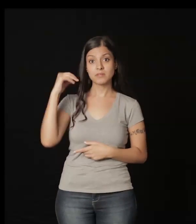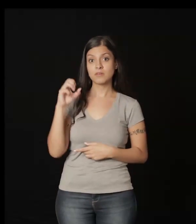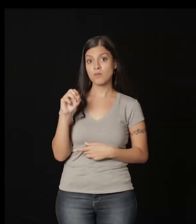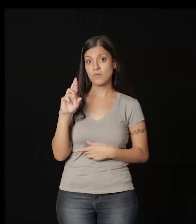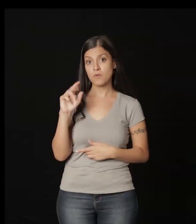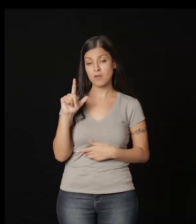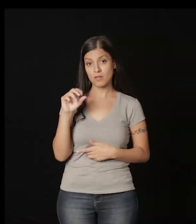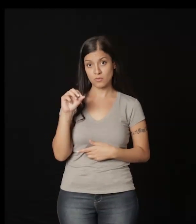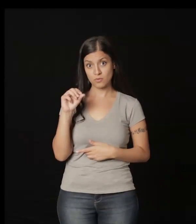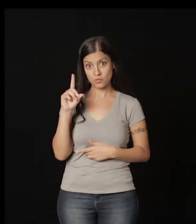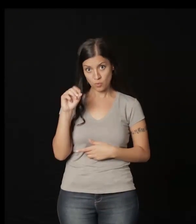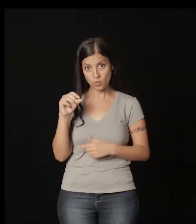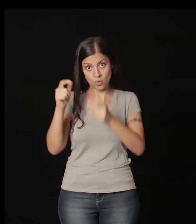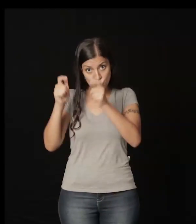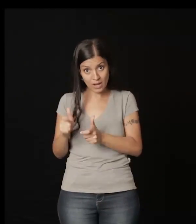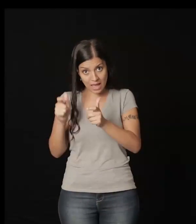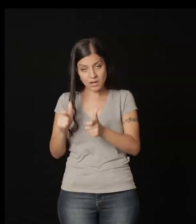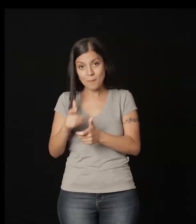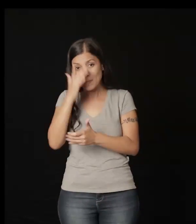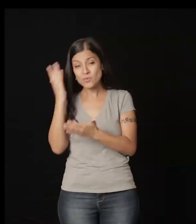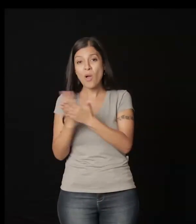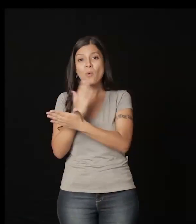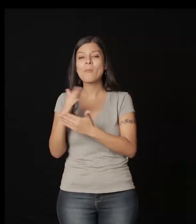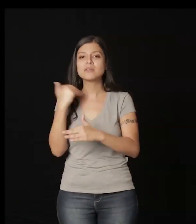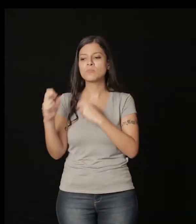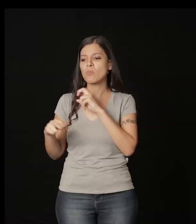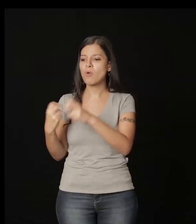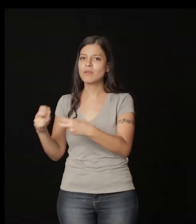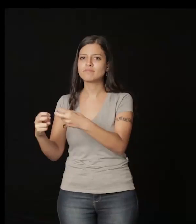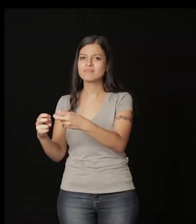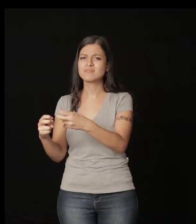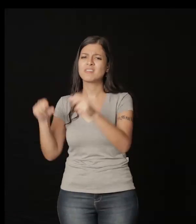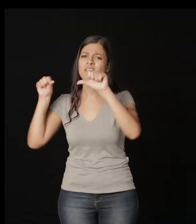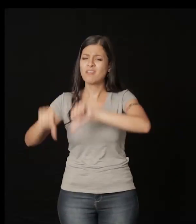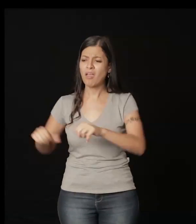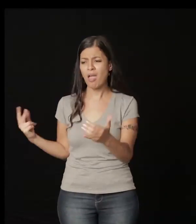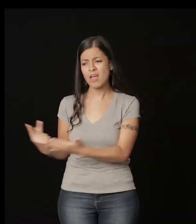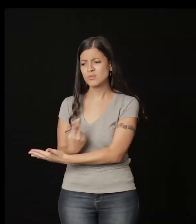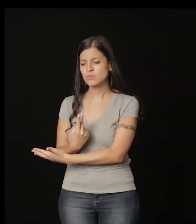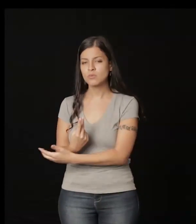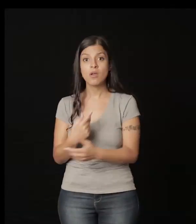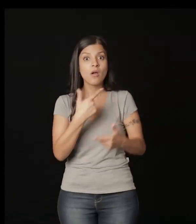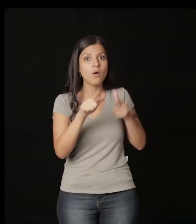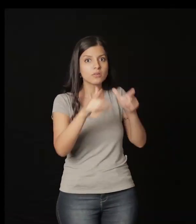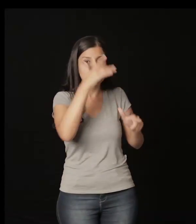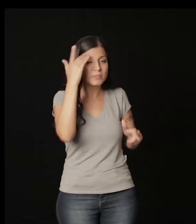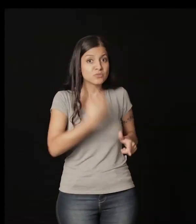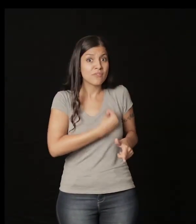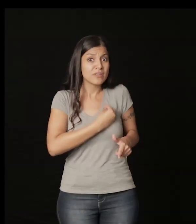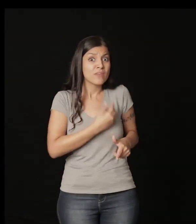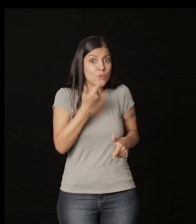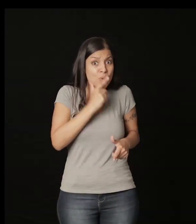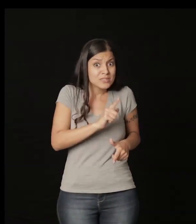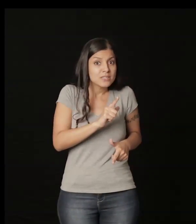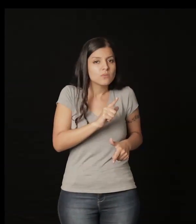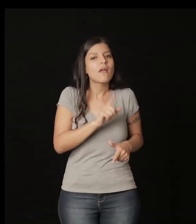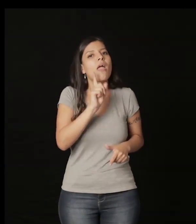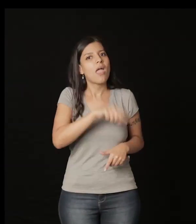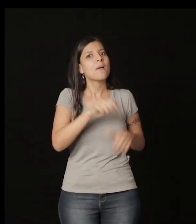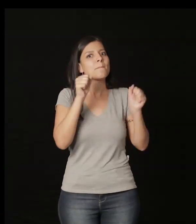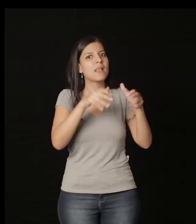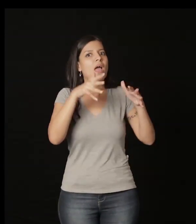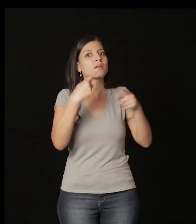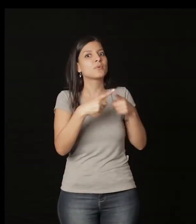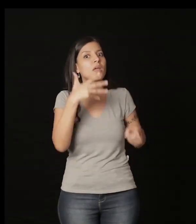people died, and it was a catastrophe. For somebody else, it was their miracle. They survived. And so it's two sides of the same